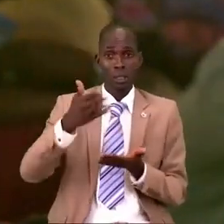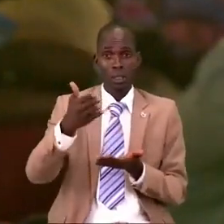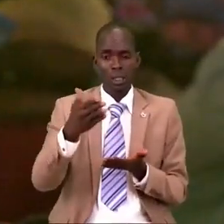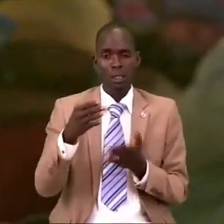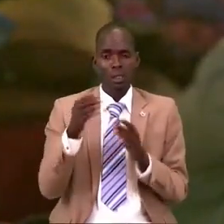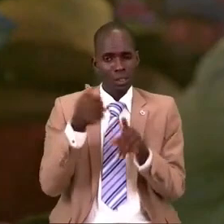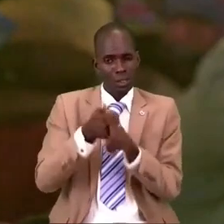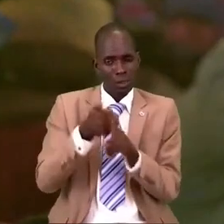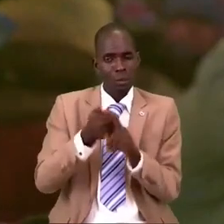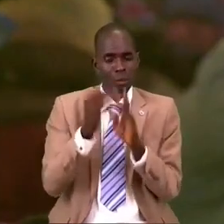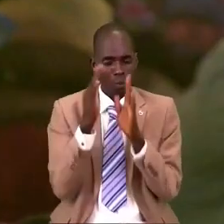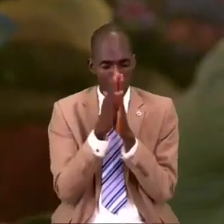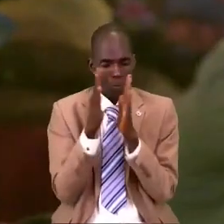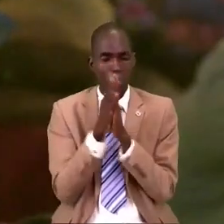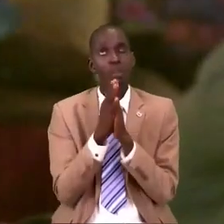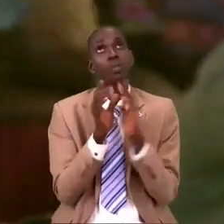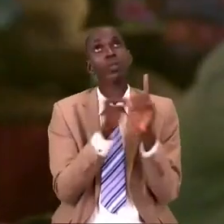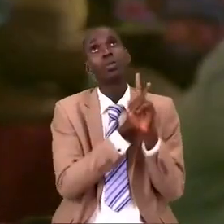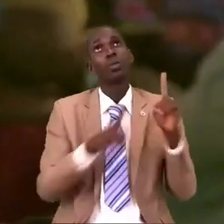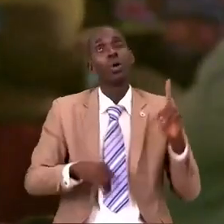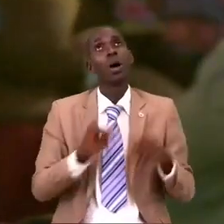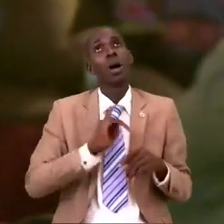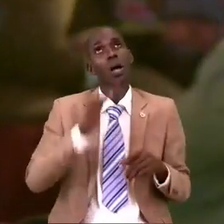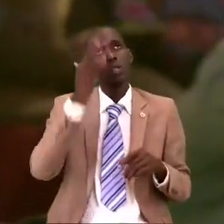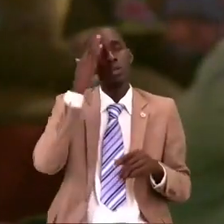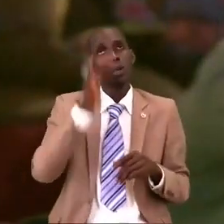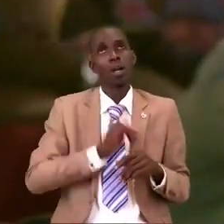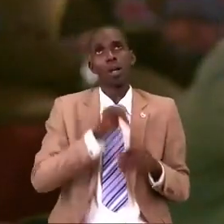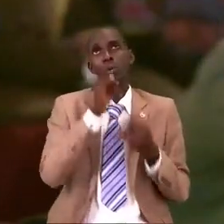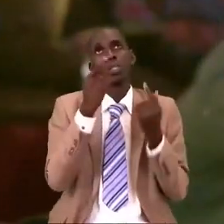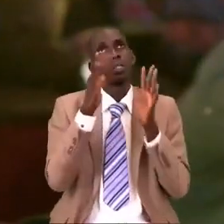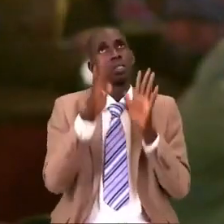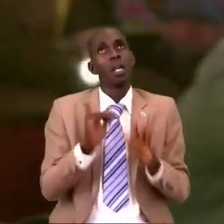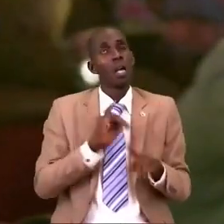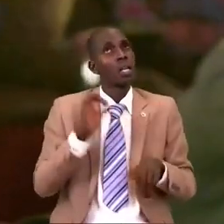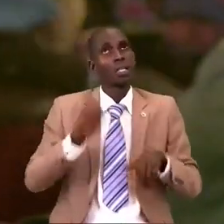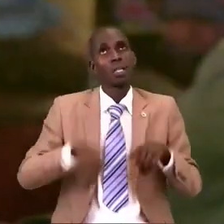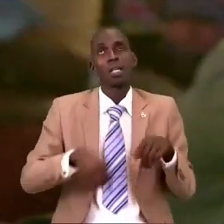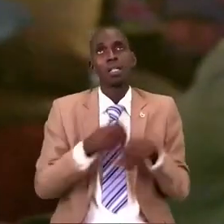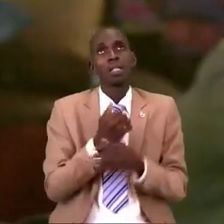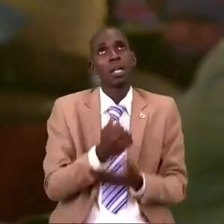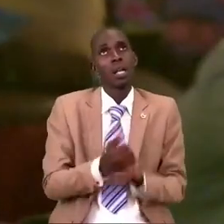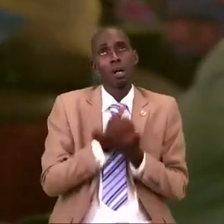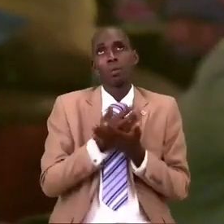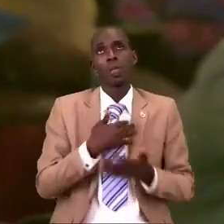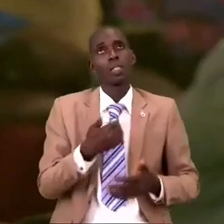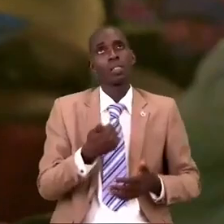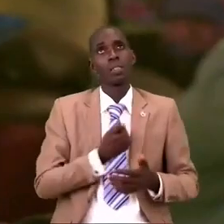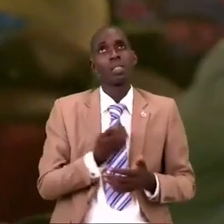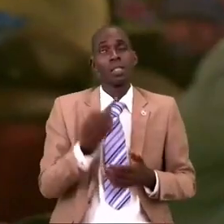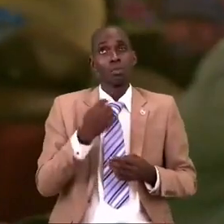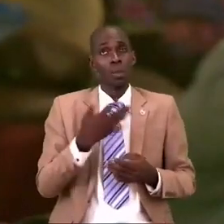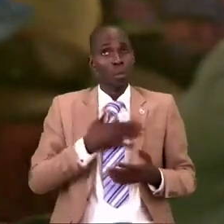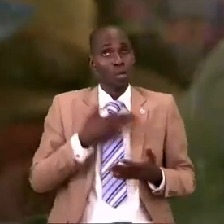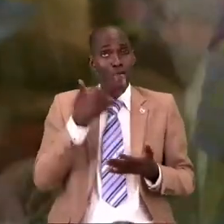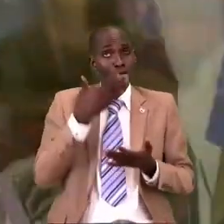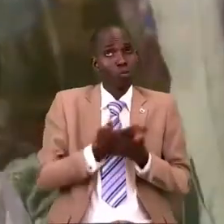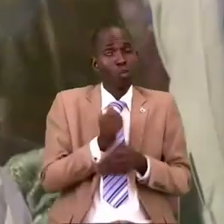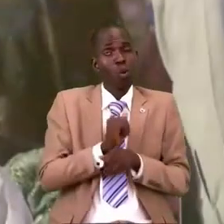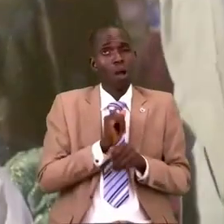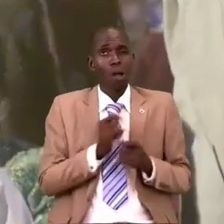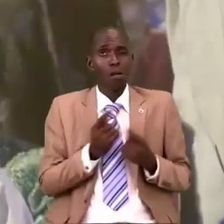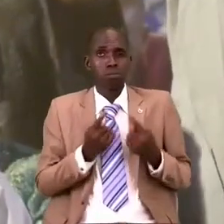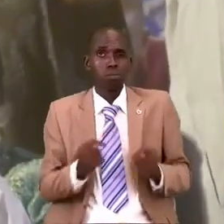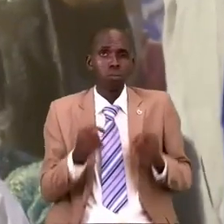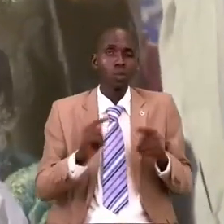to do, they're so dirty. They have ulterior motive. All that cannot save me. But Lord,